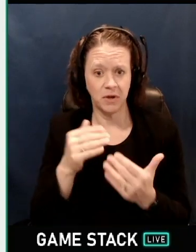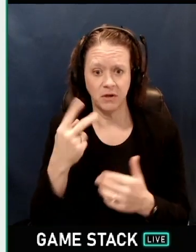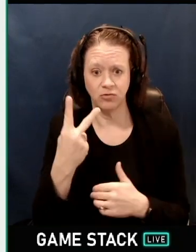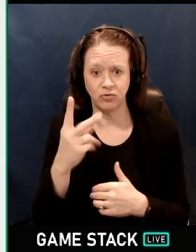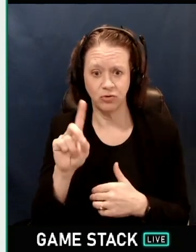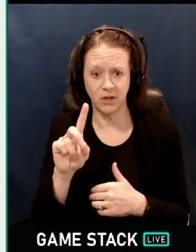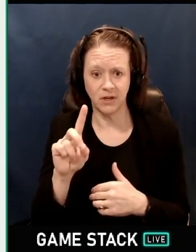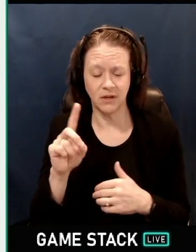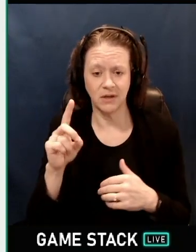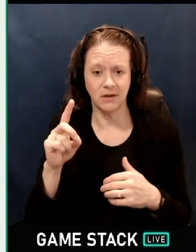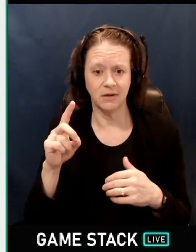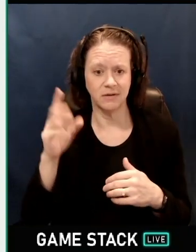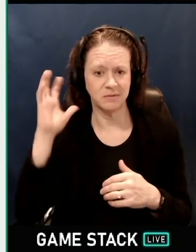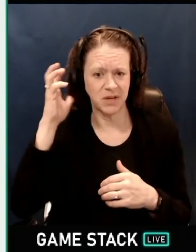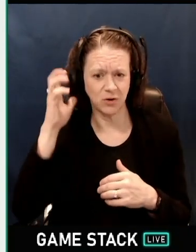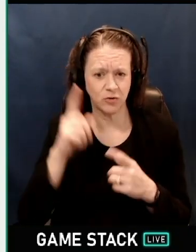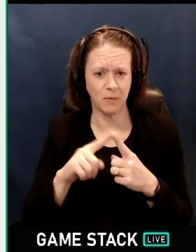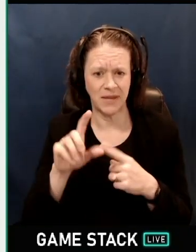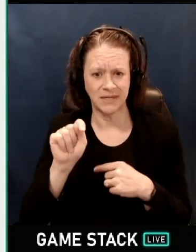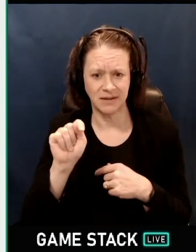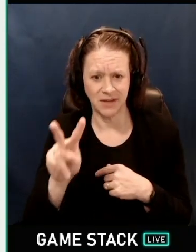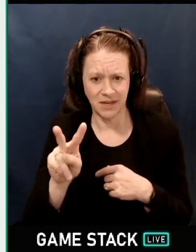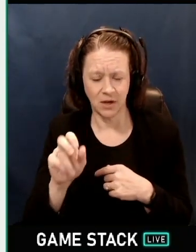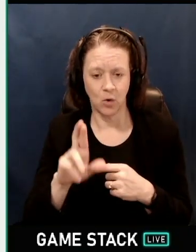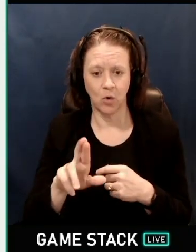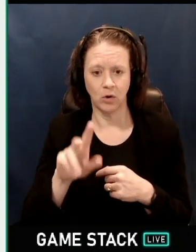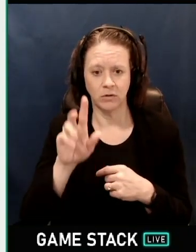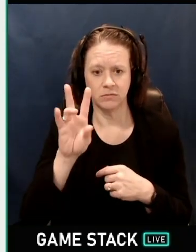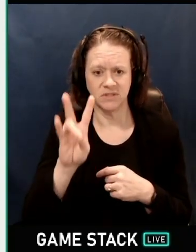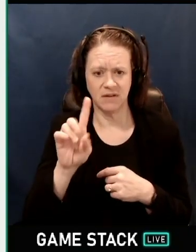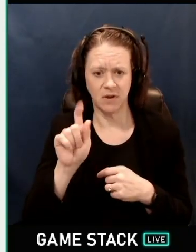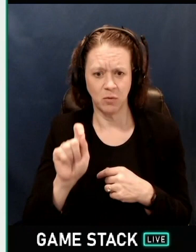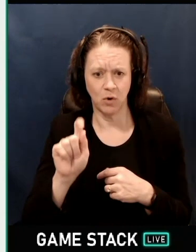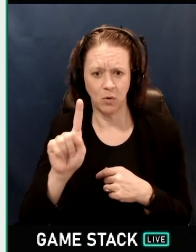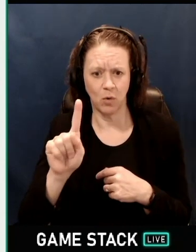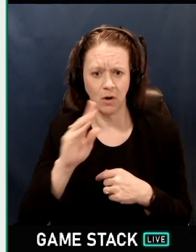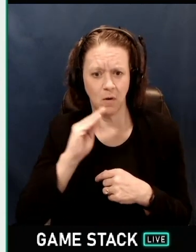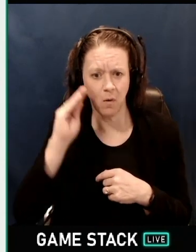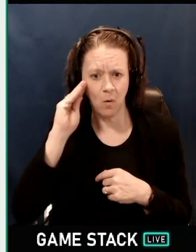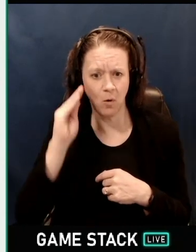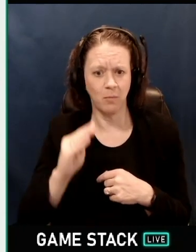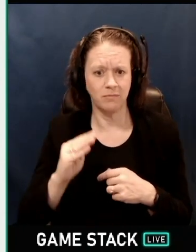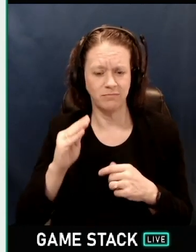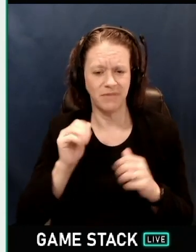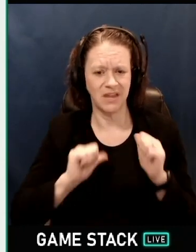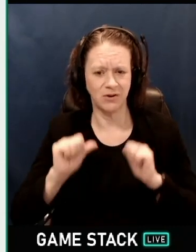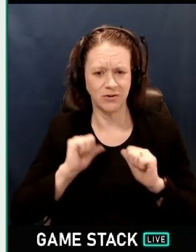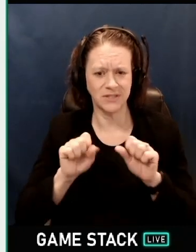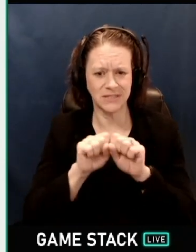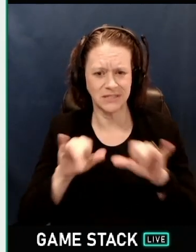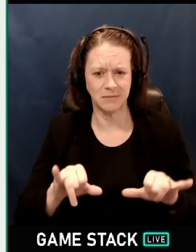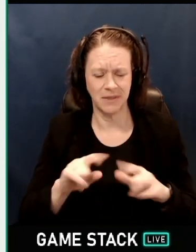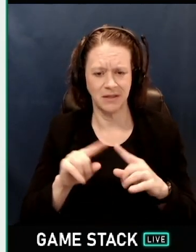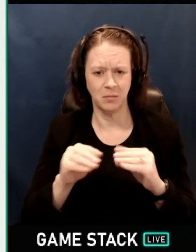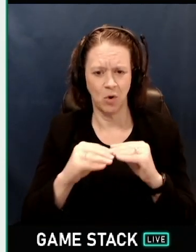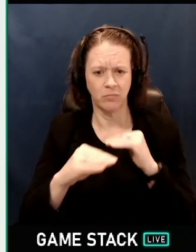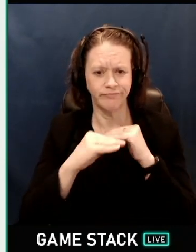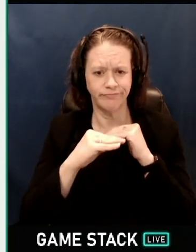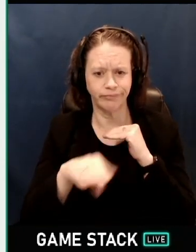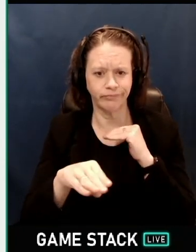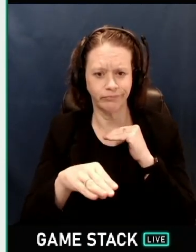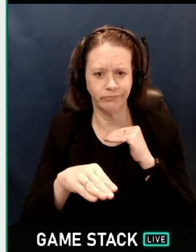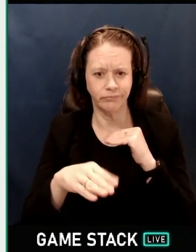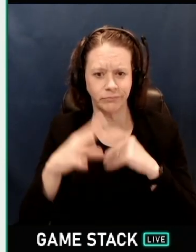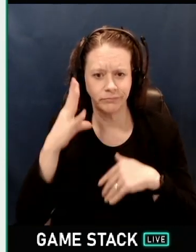of a TV or even a 7.1 home theater system, it's just a flat experience. What the spatial